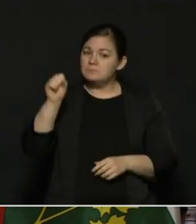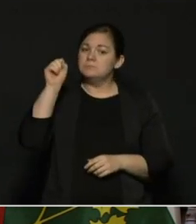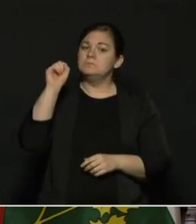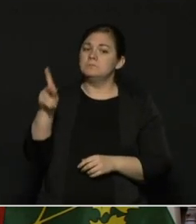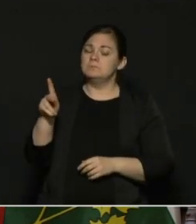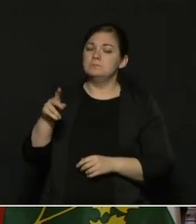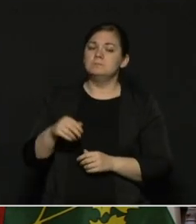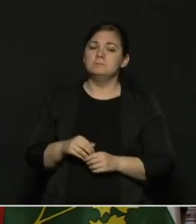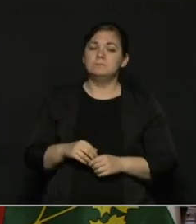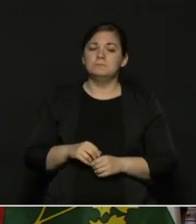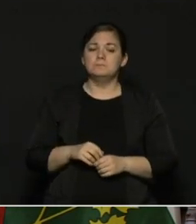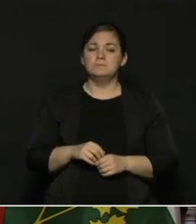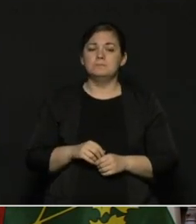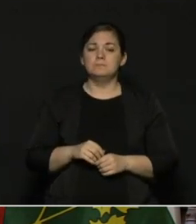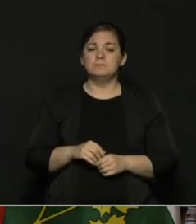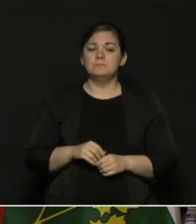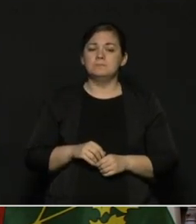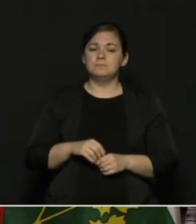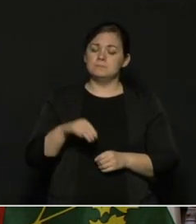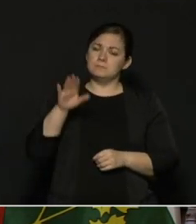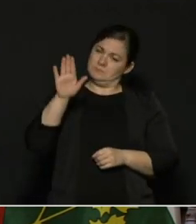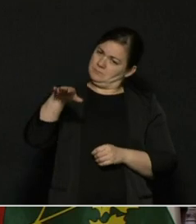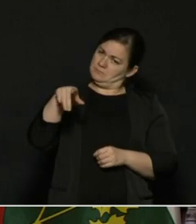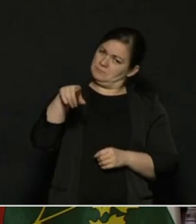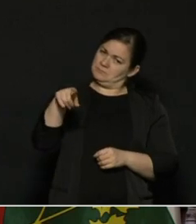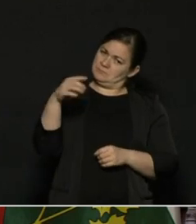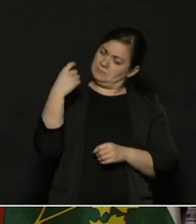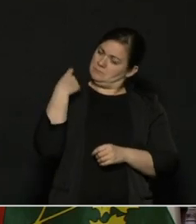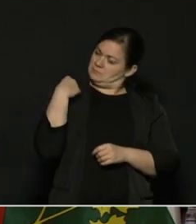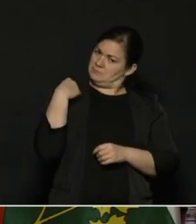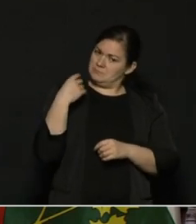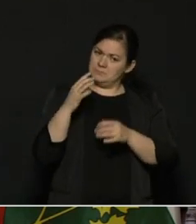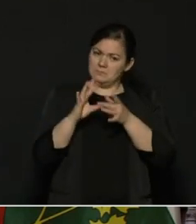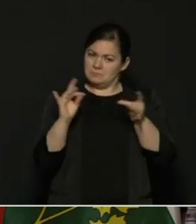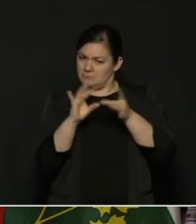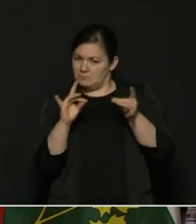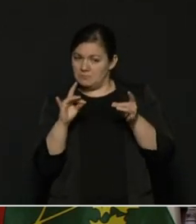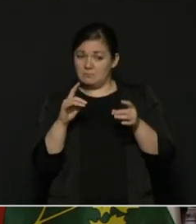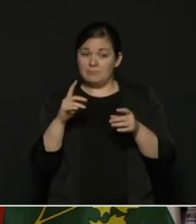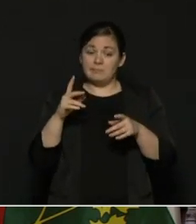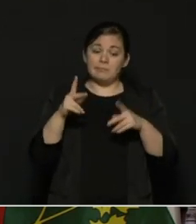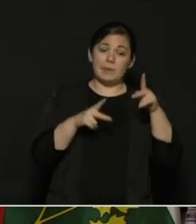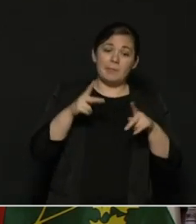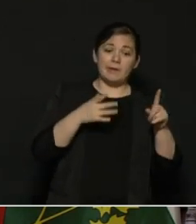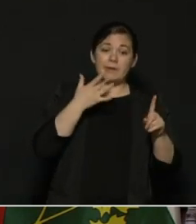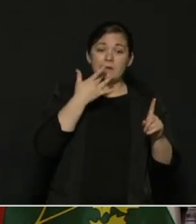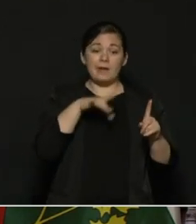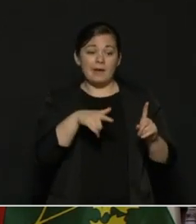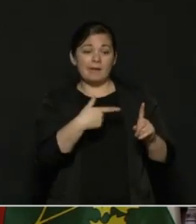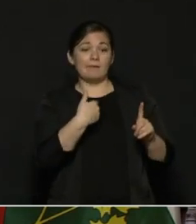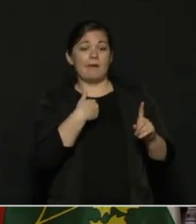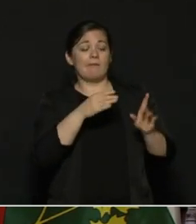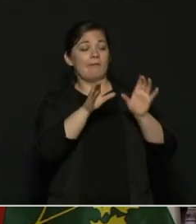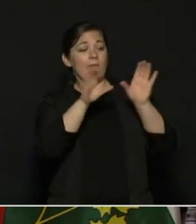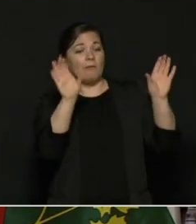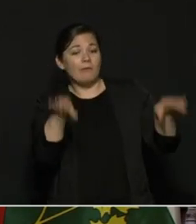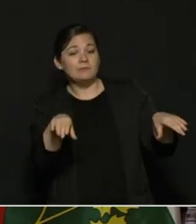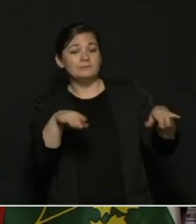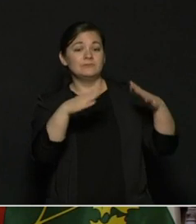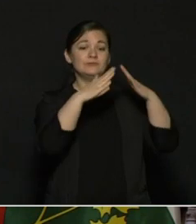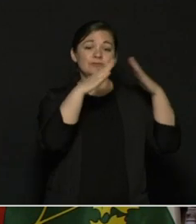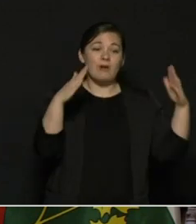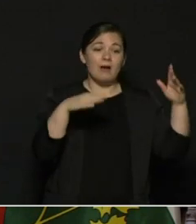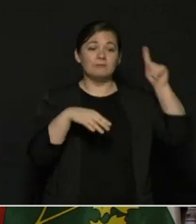those who are, privileged enough to have cottages. Again, people have mentioned this weekend. Looks like it could be pretty